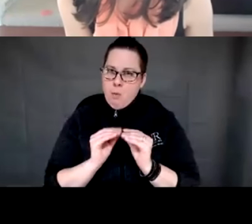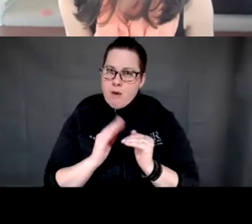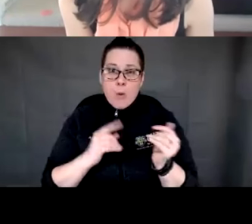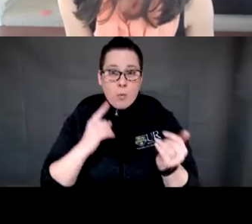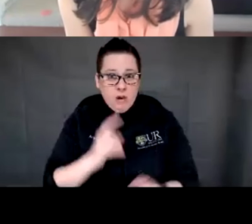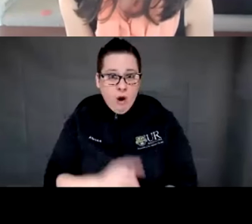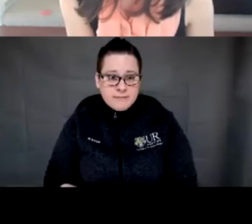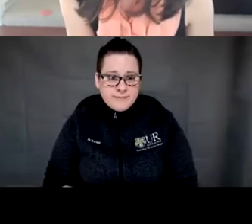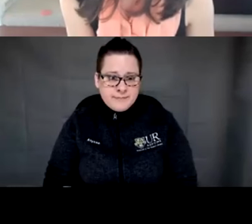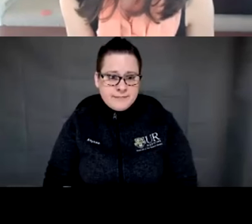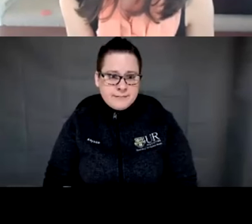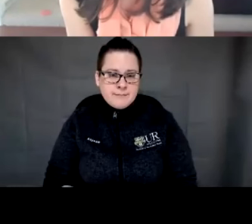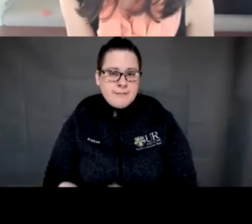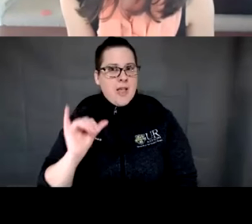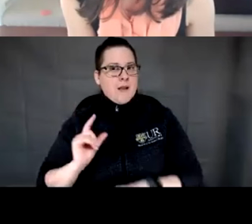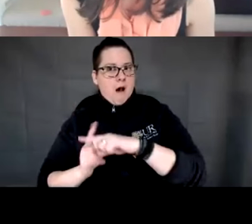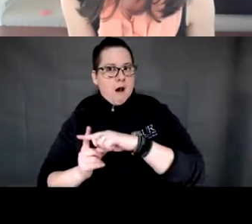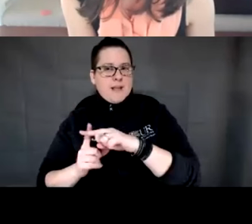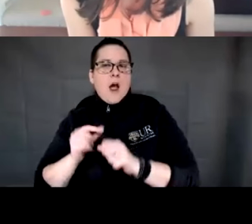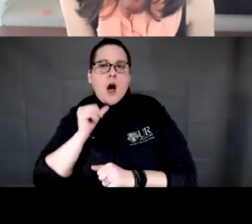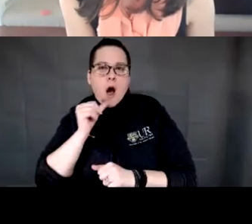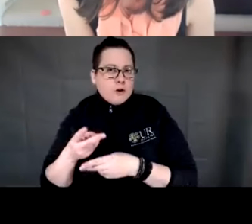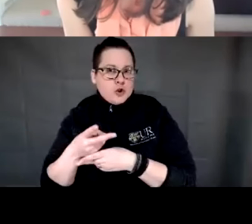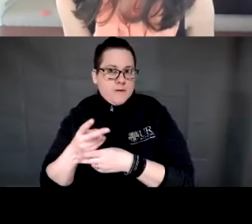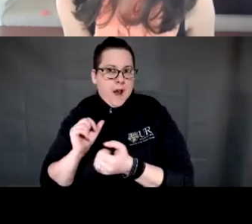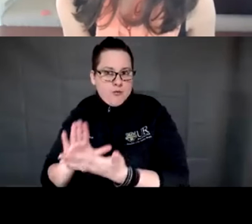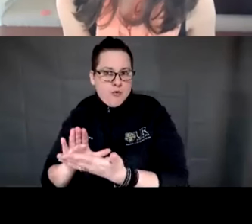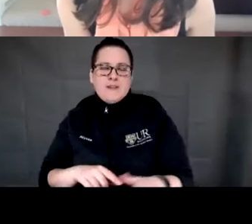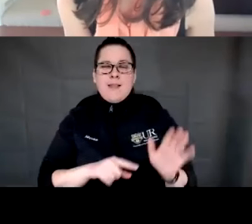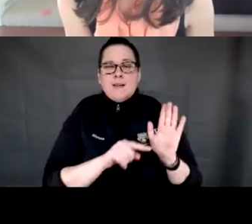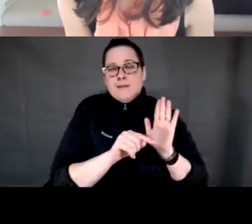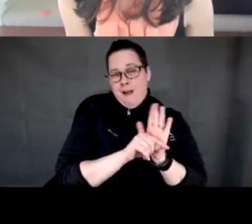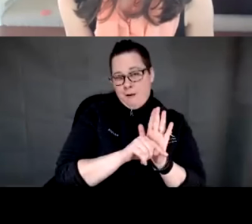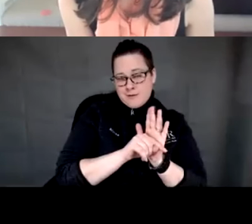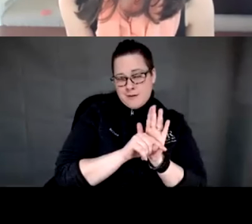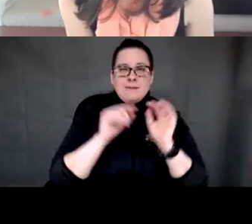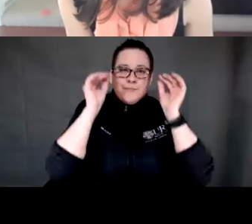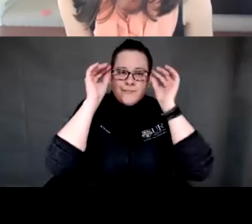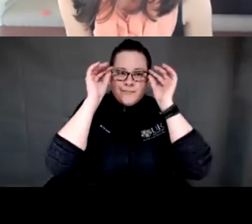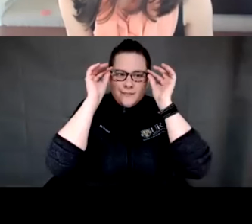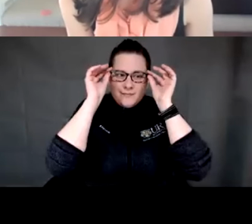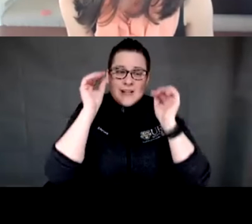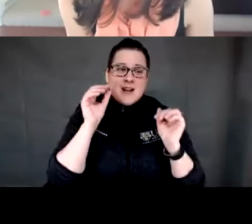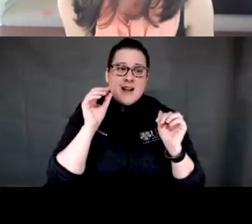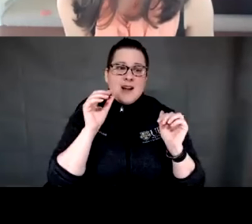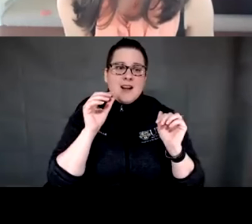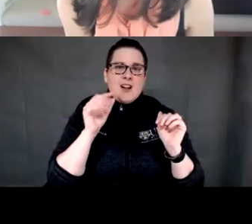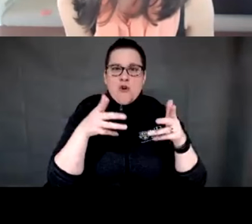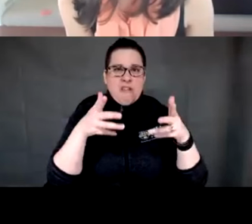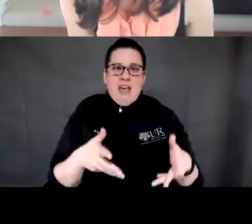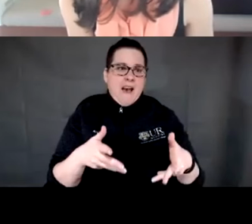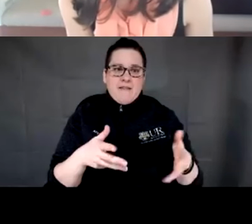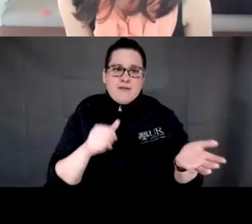thought they would. That's the upside of the unsupervised approach. The downside of that approach is that one is really left without